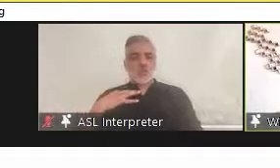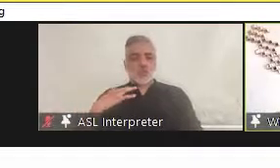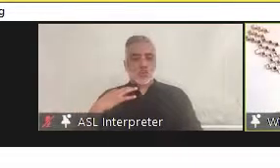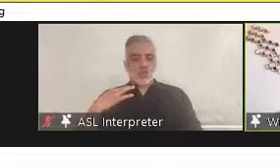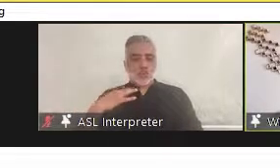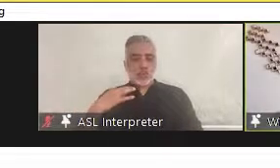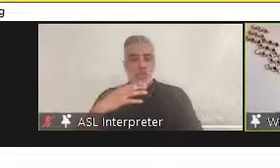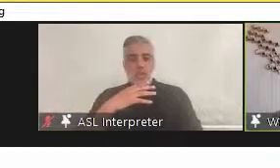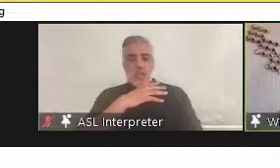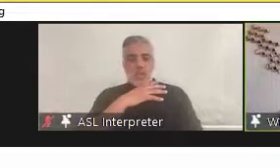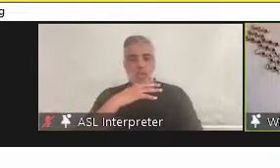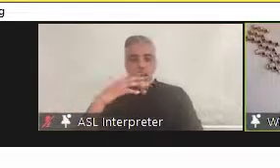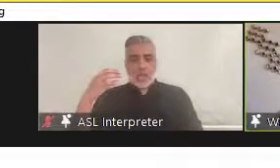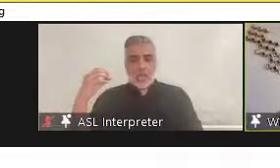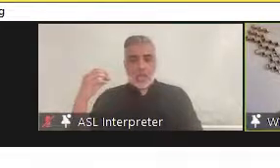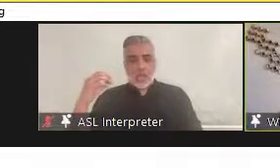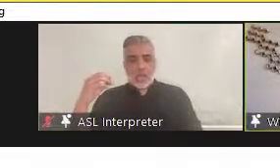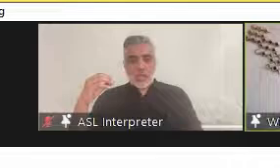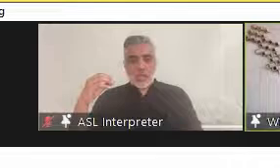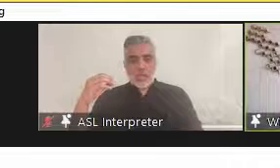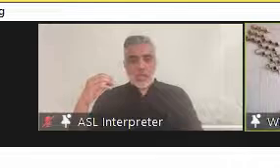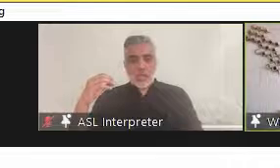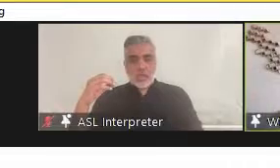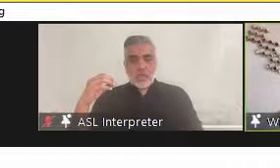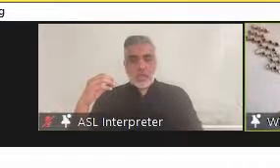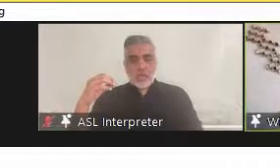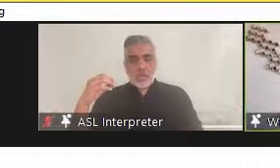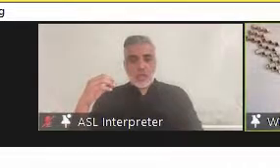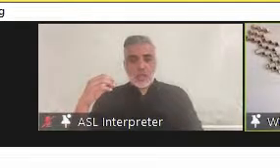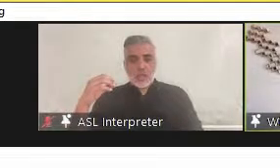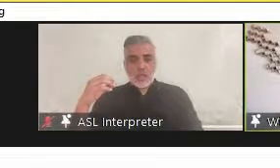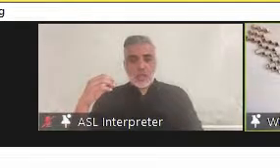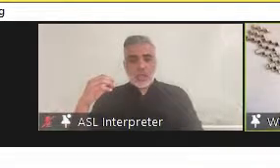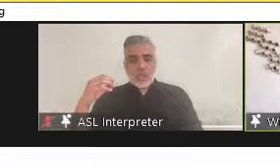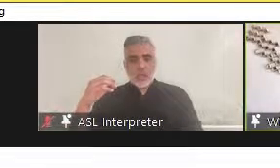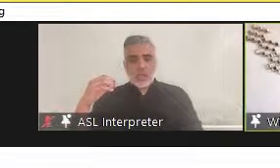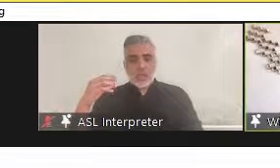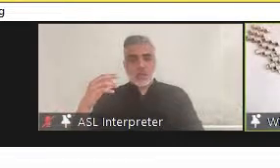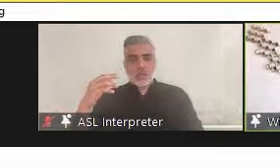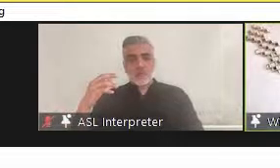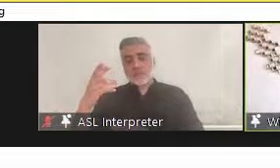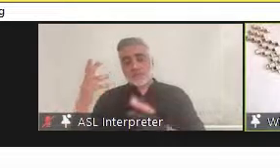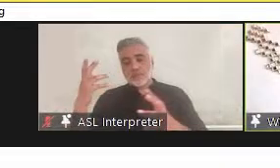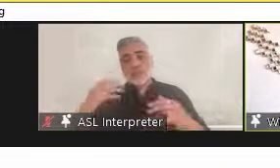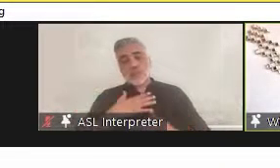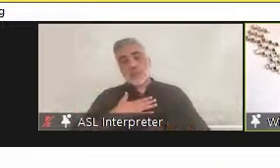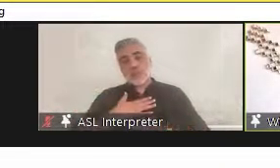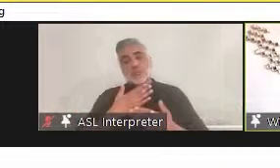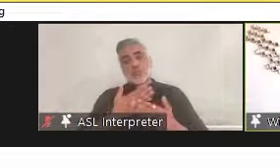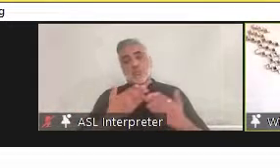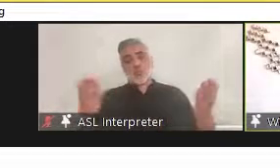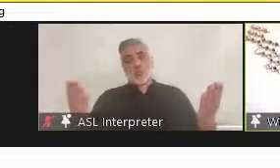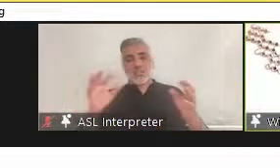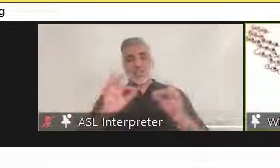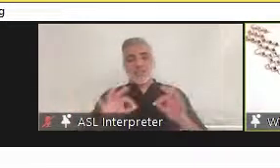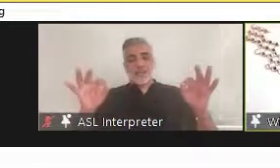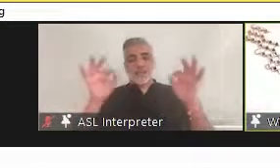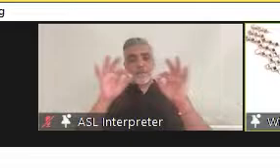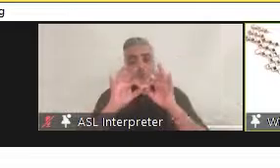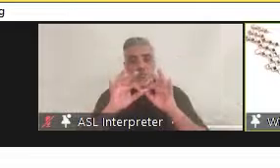and sporting a small bald over there. It's a pleasure to be with you in this very important